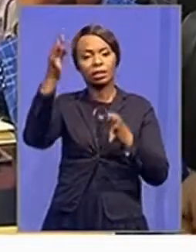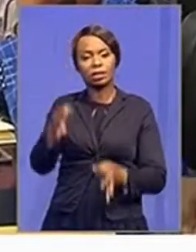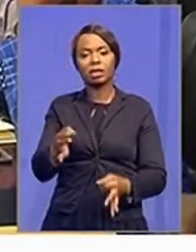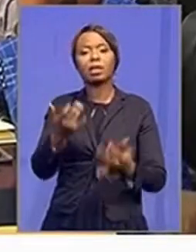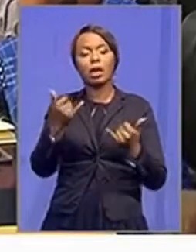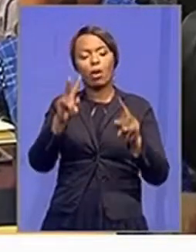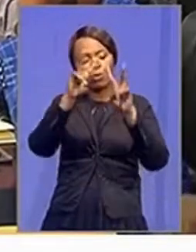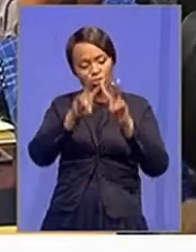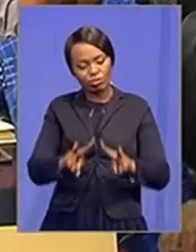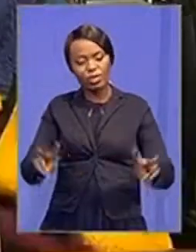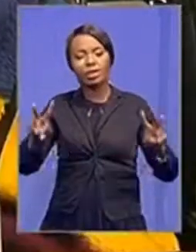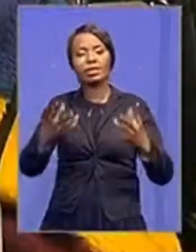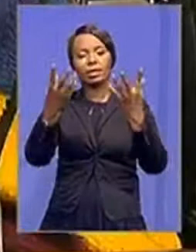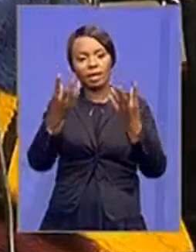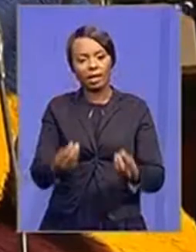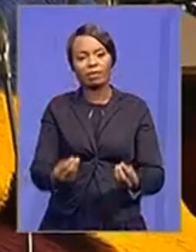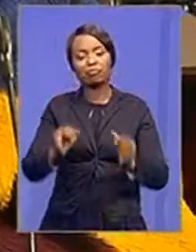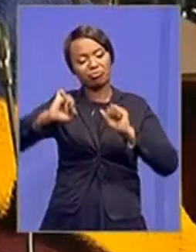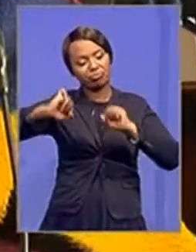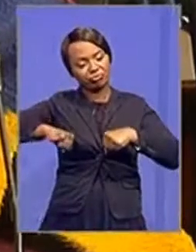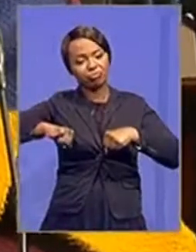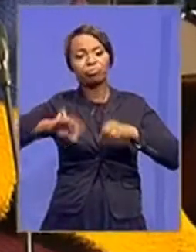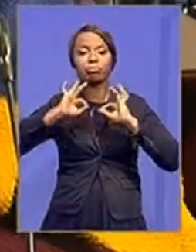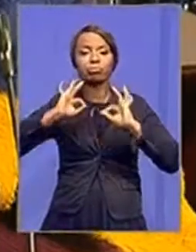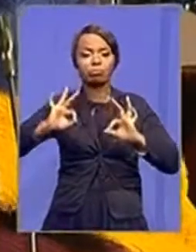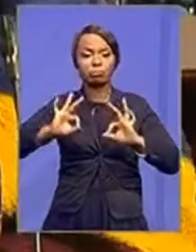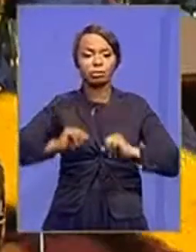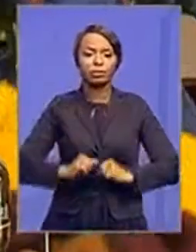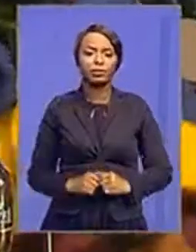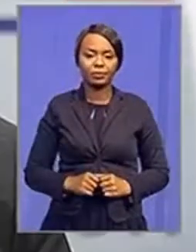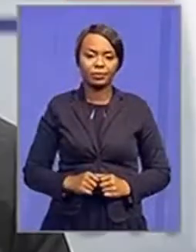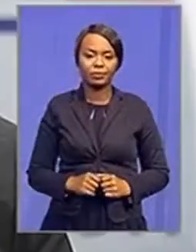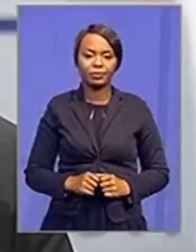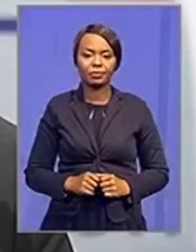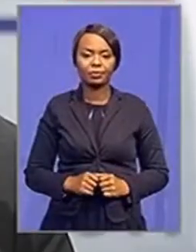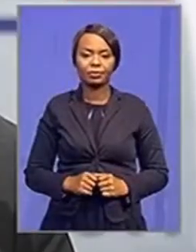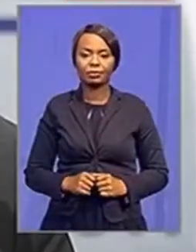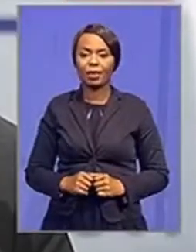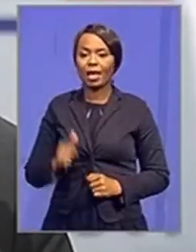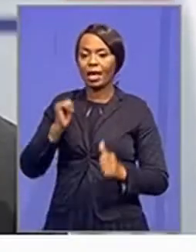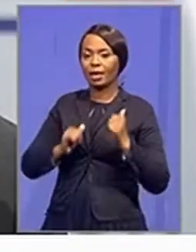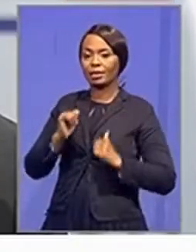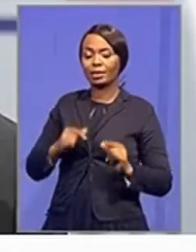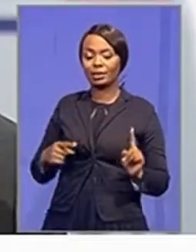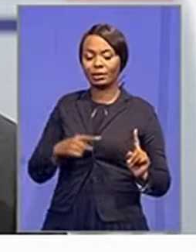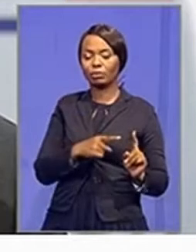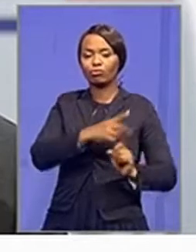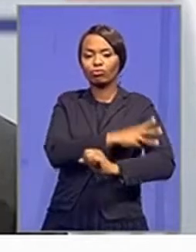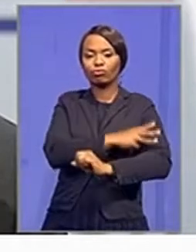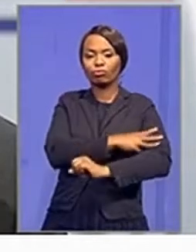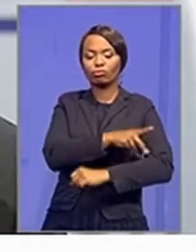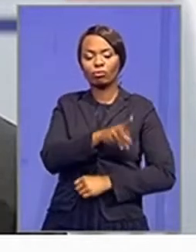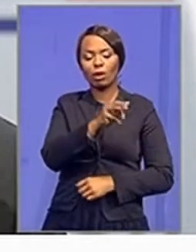kagiso jaaka fa e tlhagisitse diphitlhelelo le go di atlanegisa. The actions of Mr. Jose Maponyane